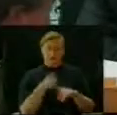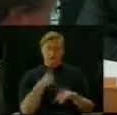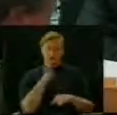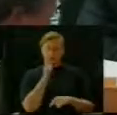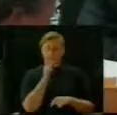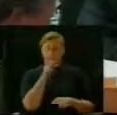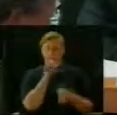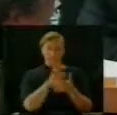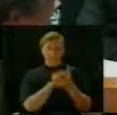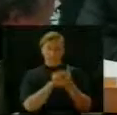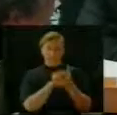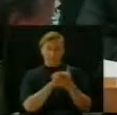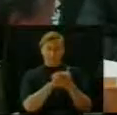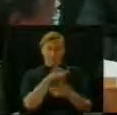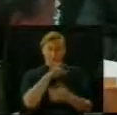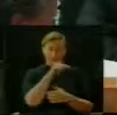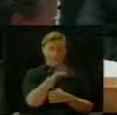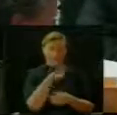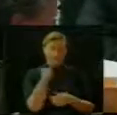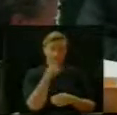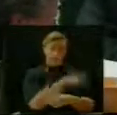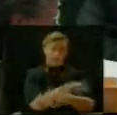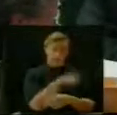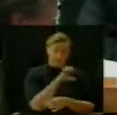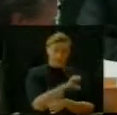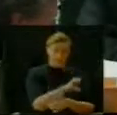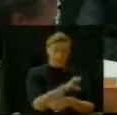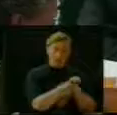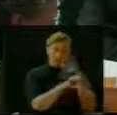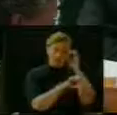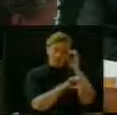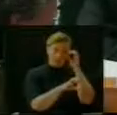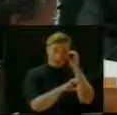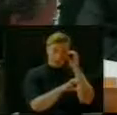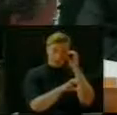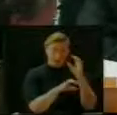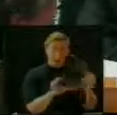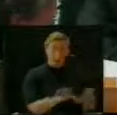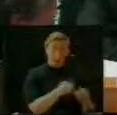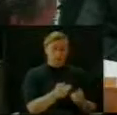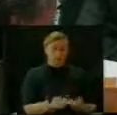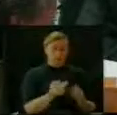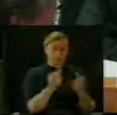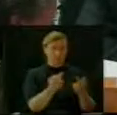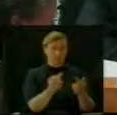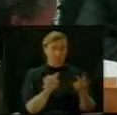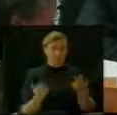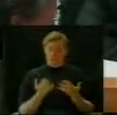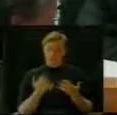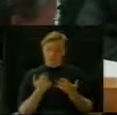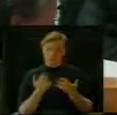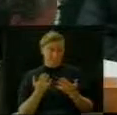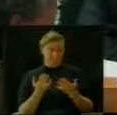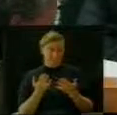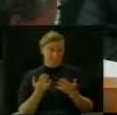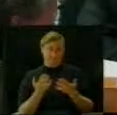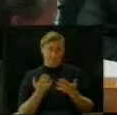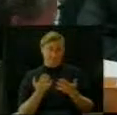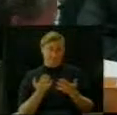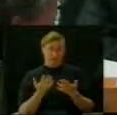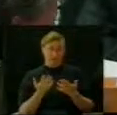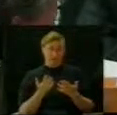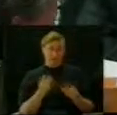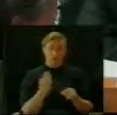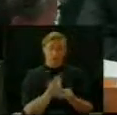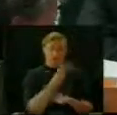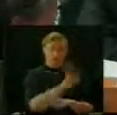on many occasions, I do not believe that they have the power to make recommendations to this